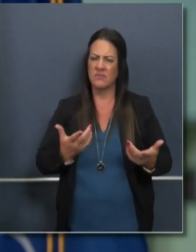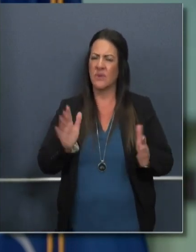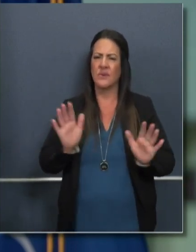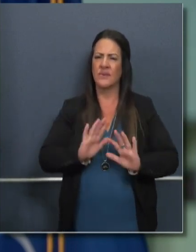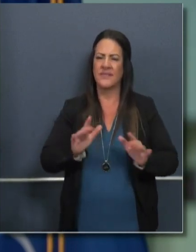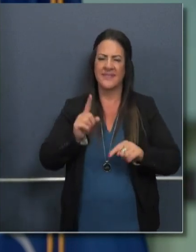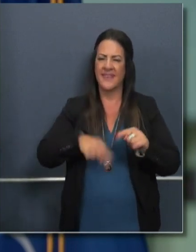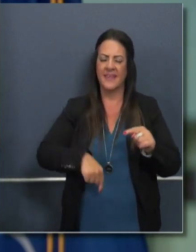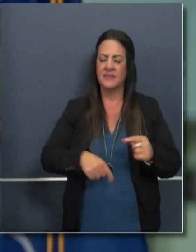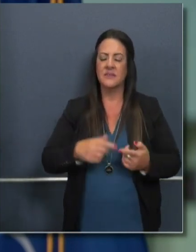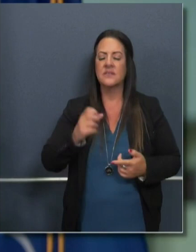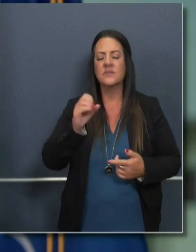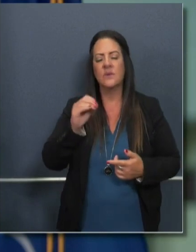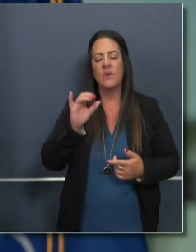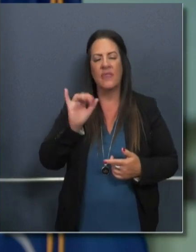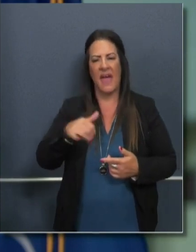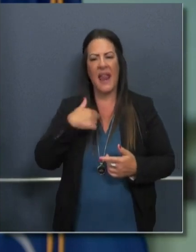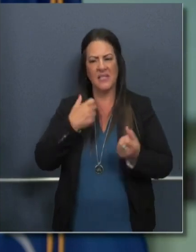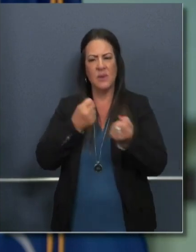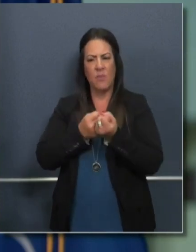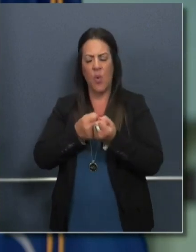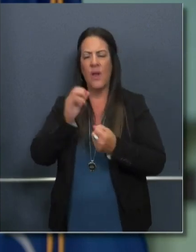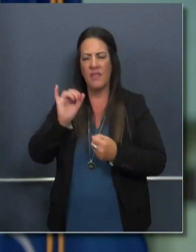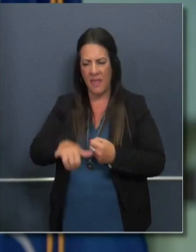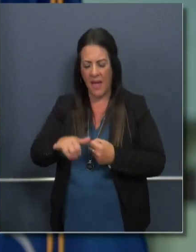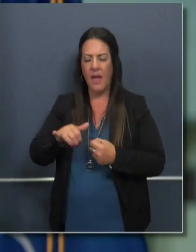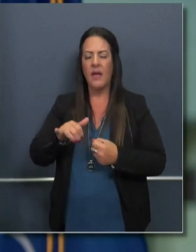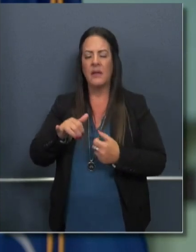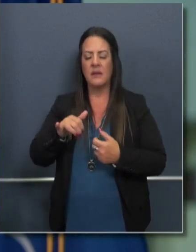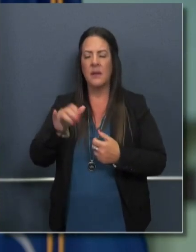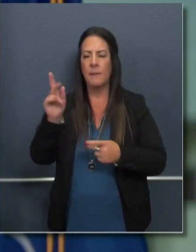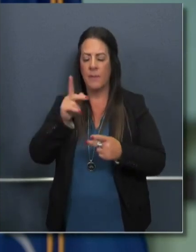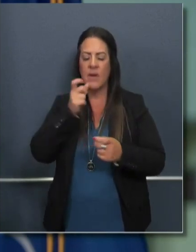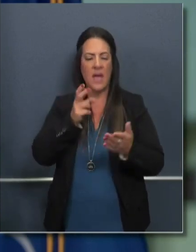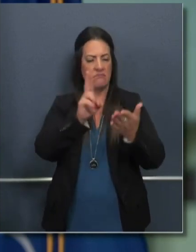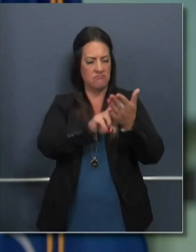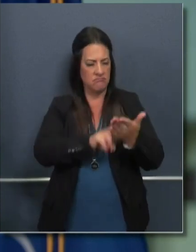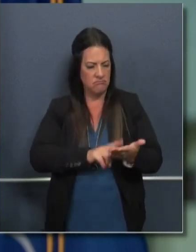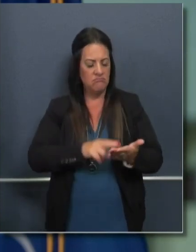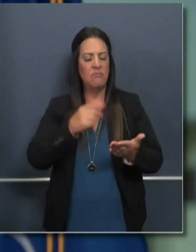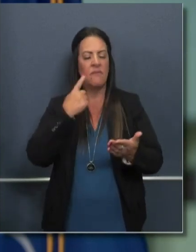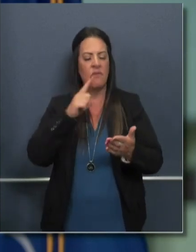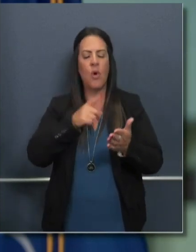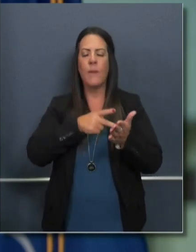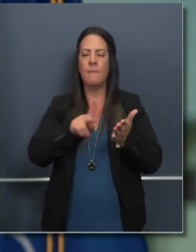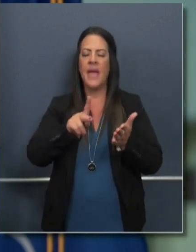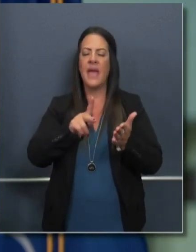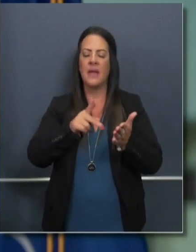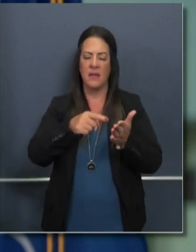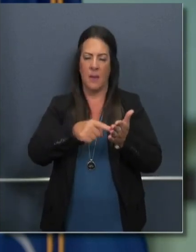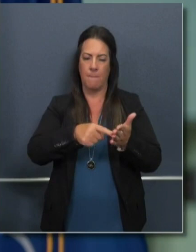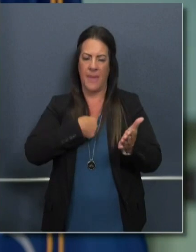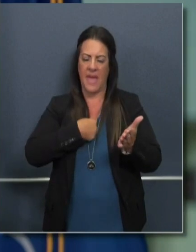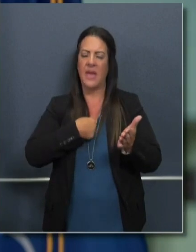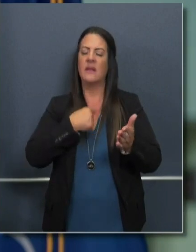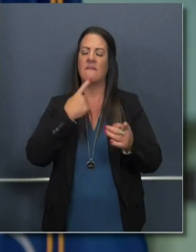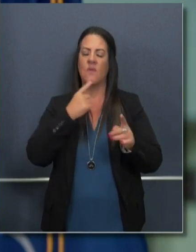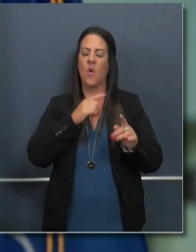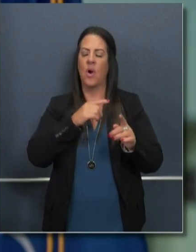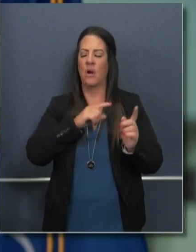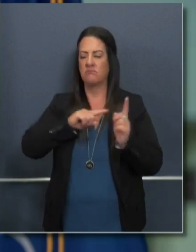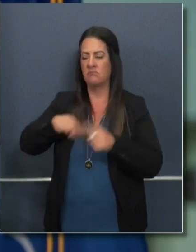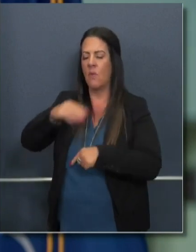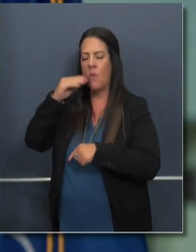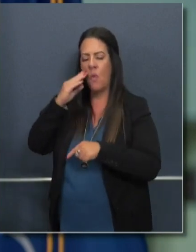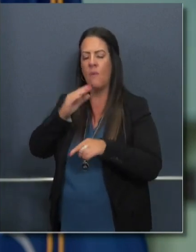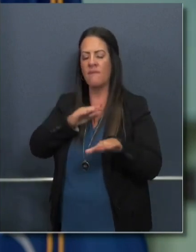deleterious. So it's just something I support. Good people can disagree. There are a lot of things that we're doing for small business, and